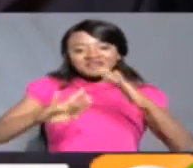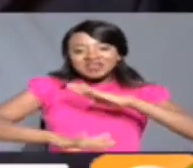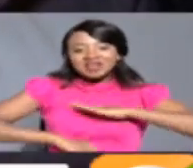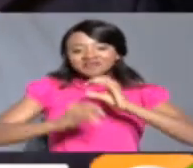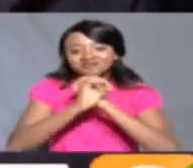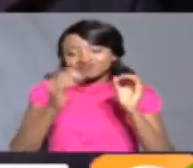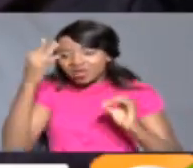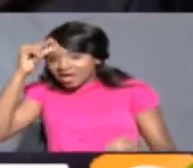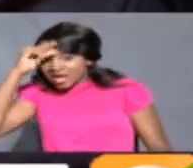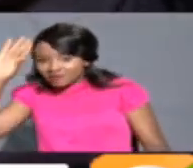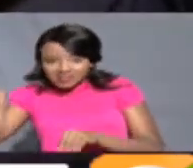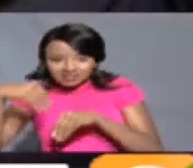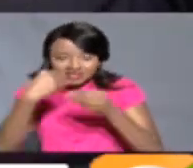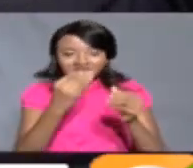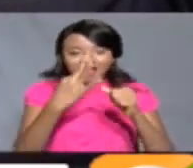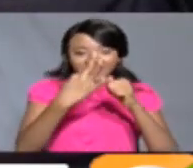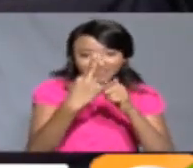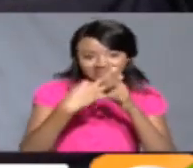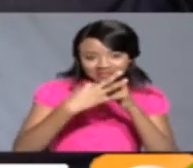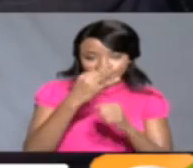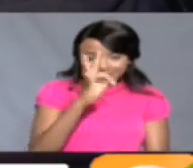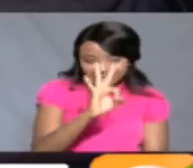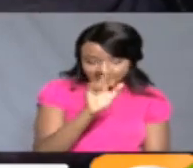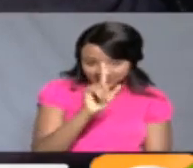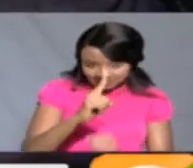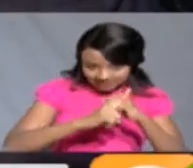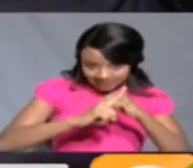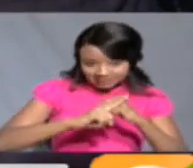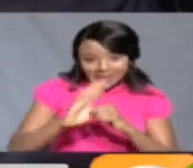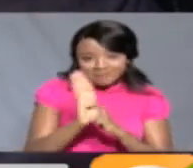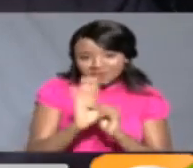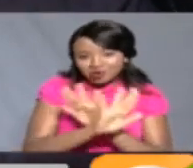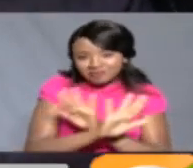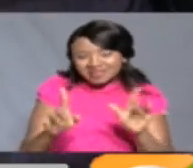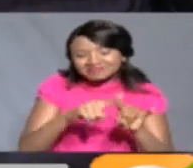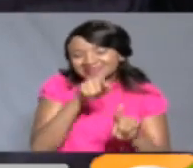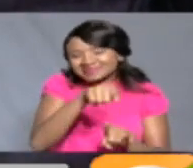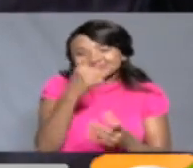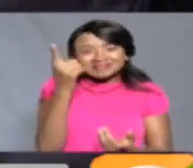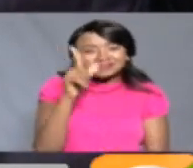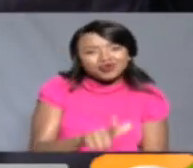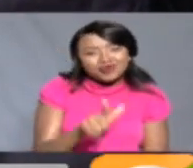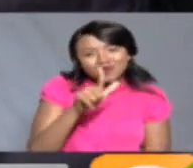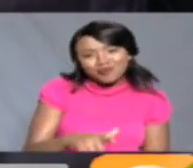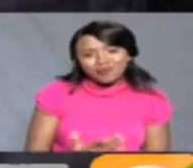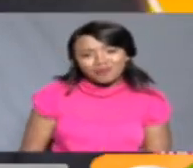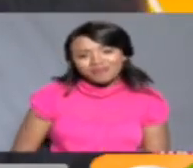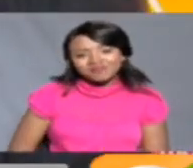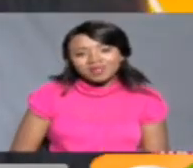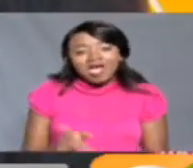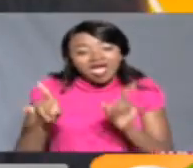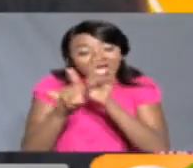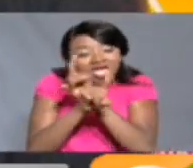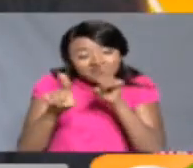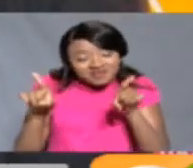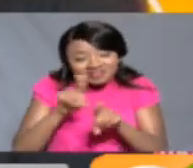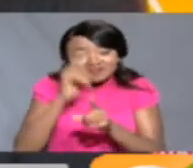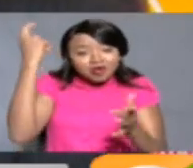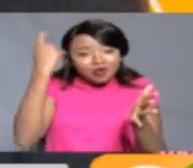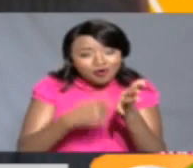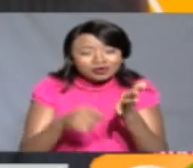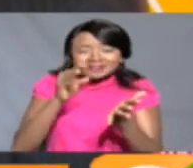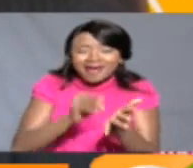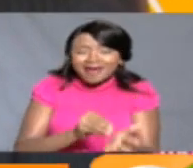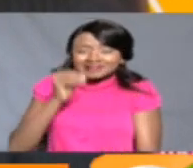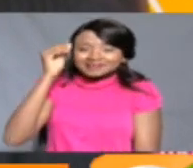36 billion shillings, just half of what the universities need. Obviously, the cost of everything have gone up. We